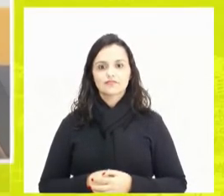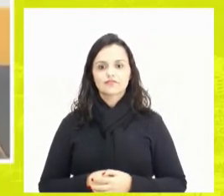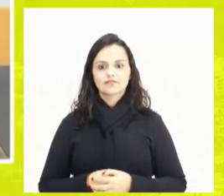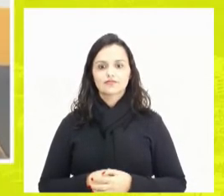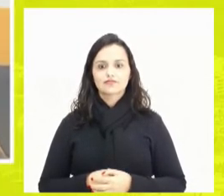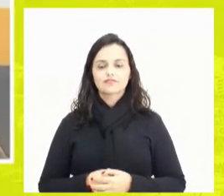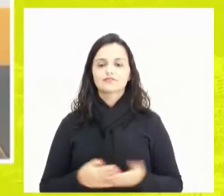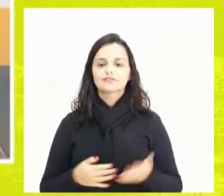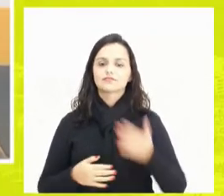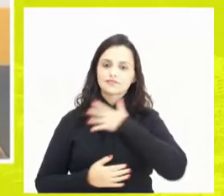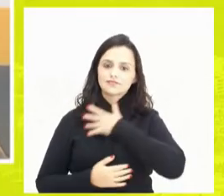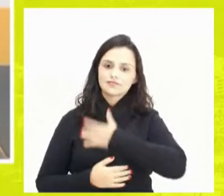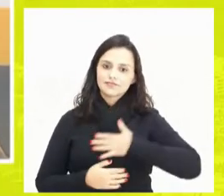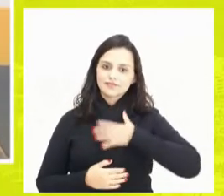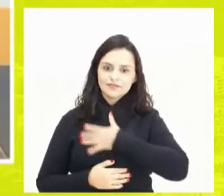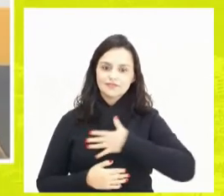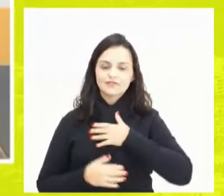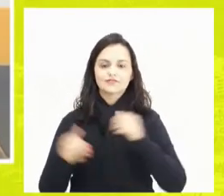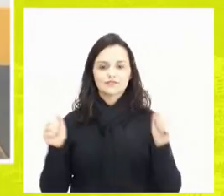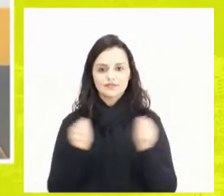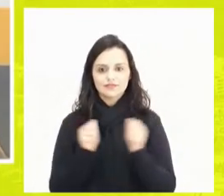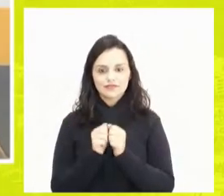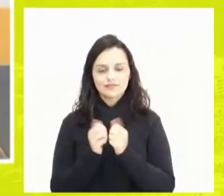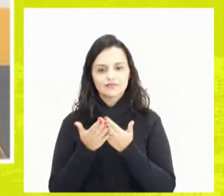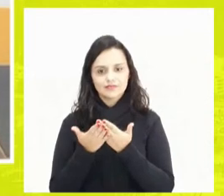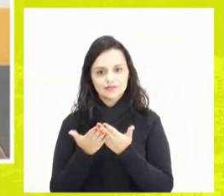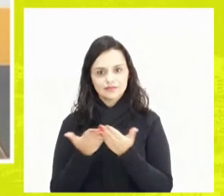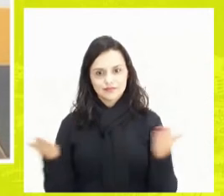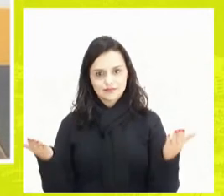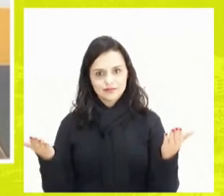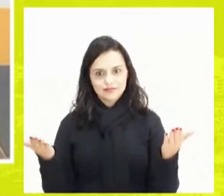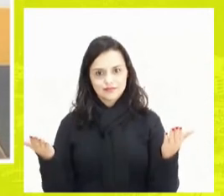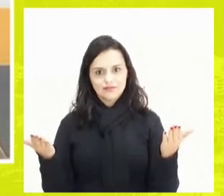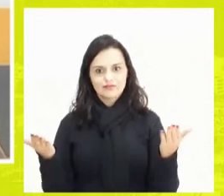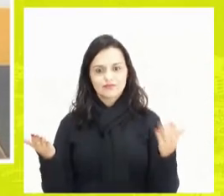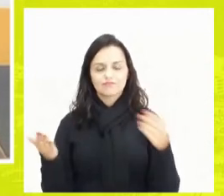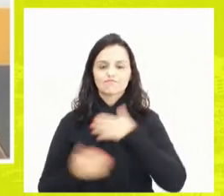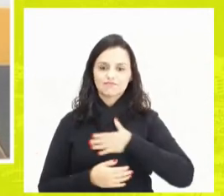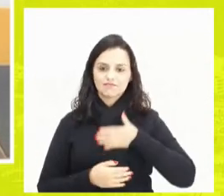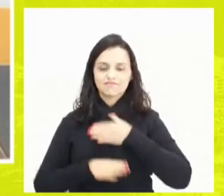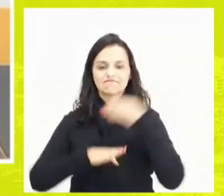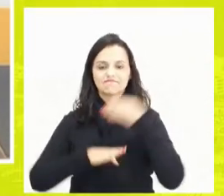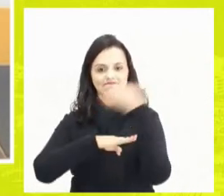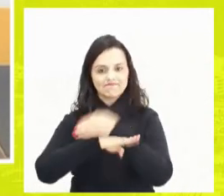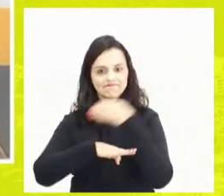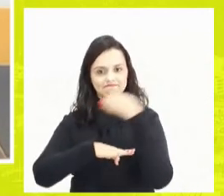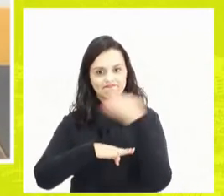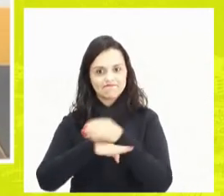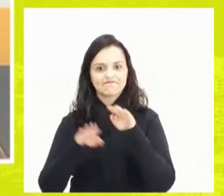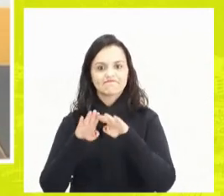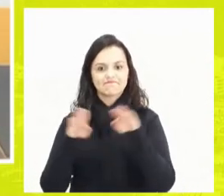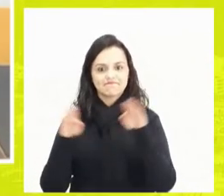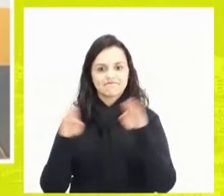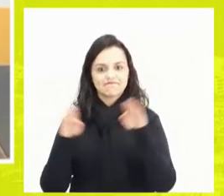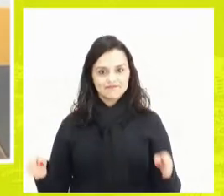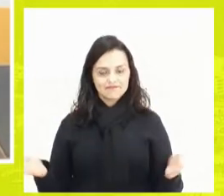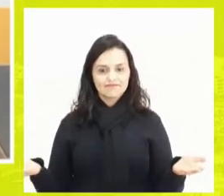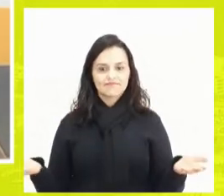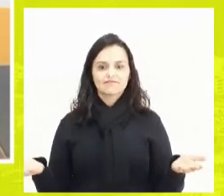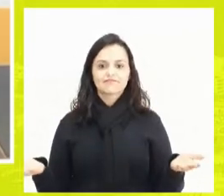it's a great pleasure to have been with you with you here great pleasure to participate in this table